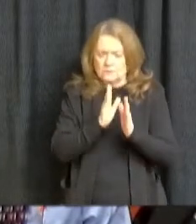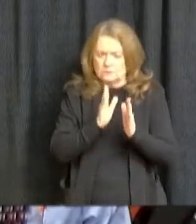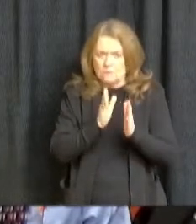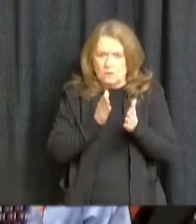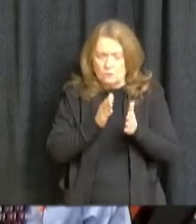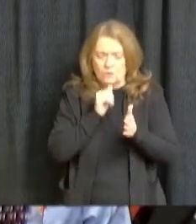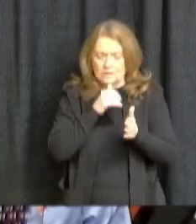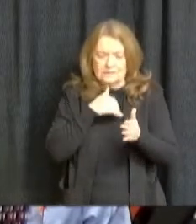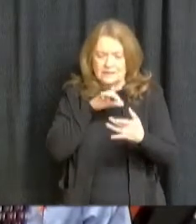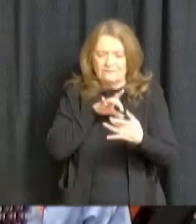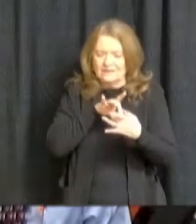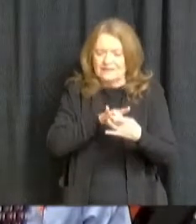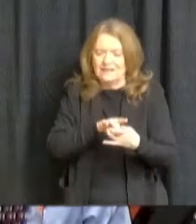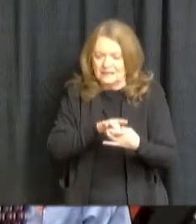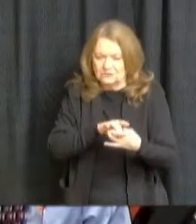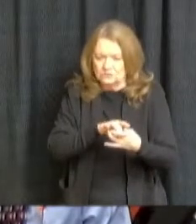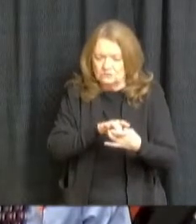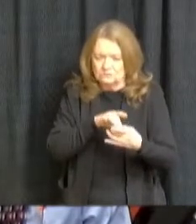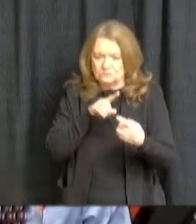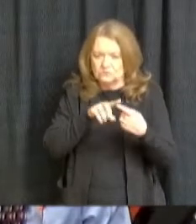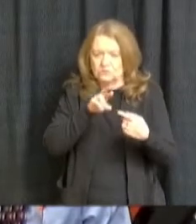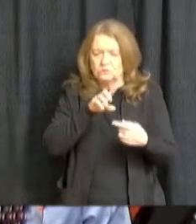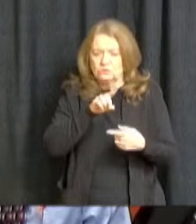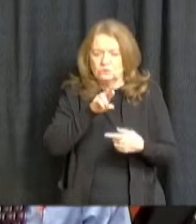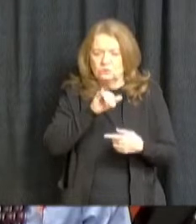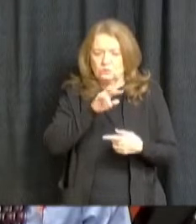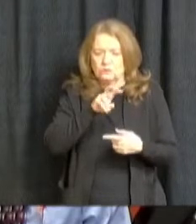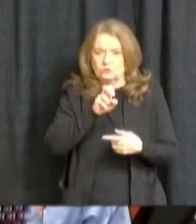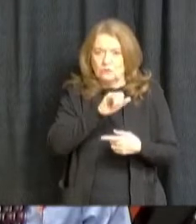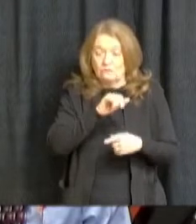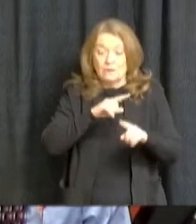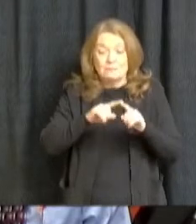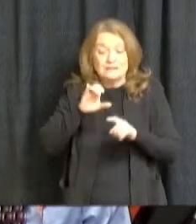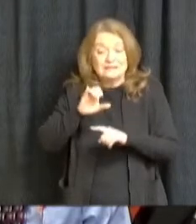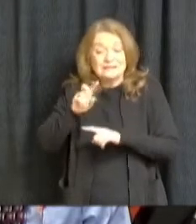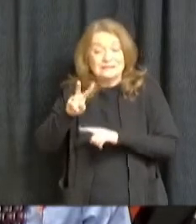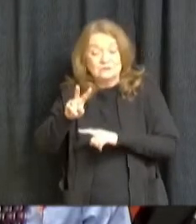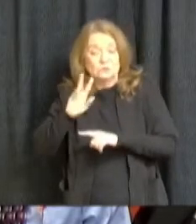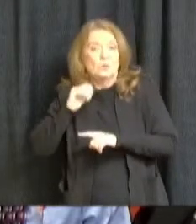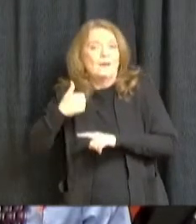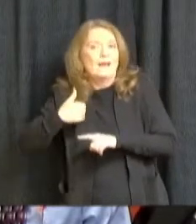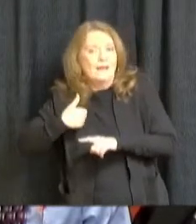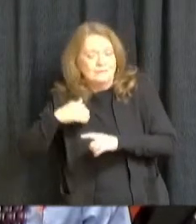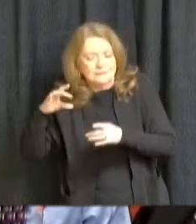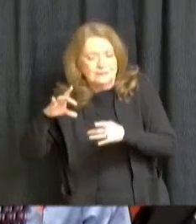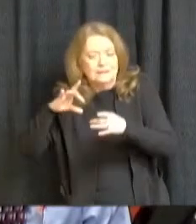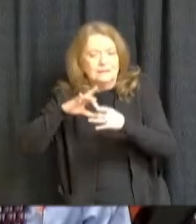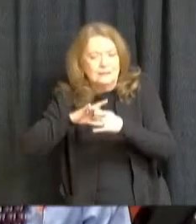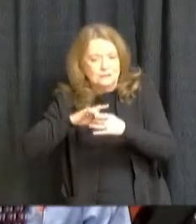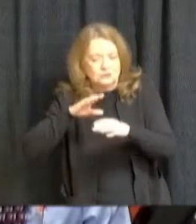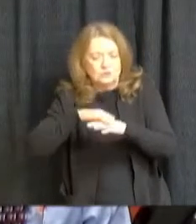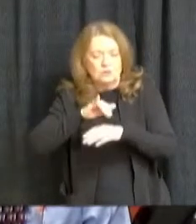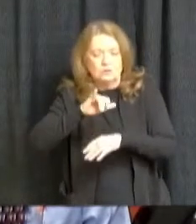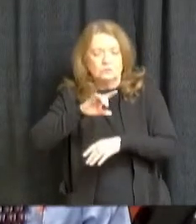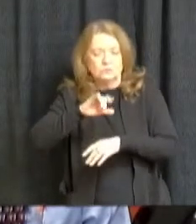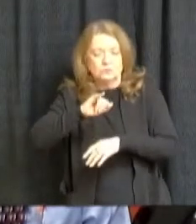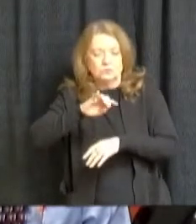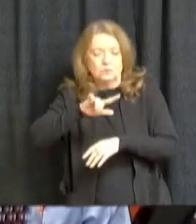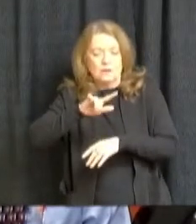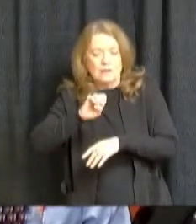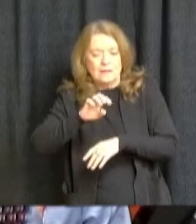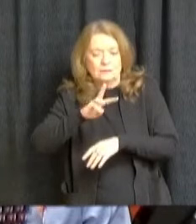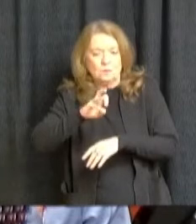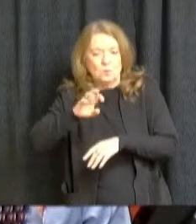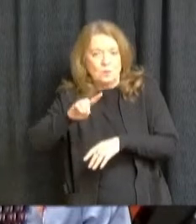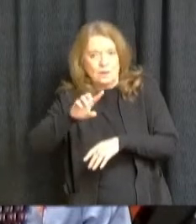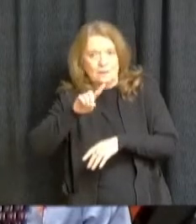connection to it for a driveway as we speak. The C2 where we're speaking, it does have the connection onto Idlewild Drive, and it's